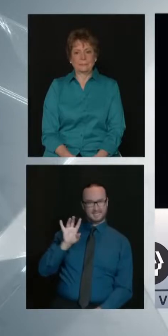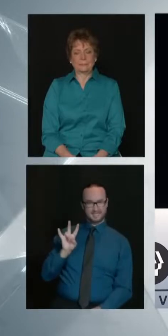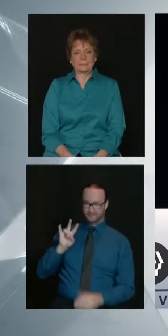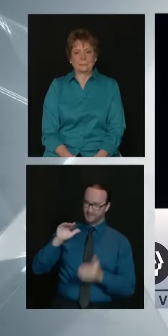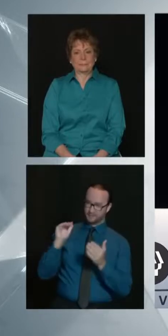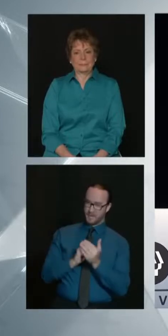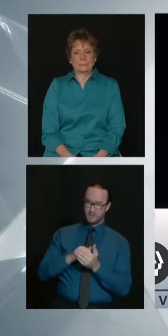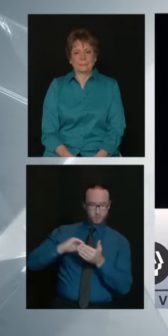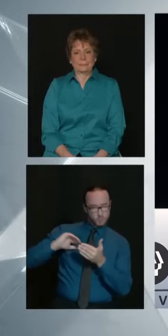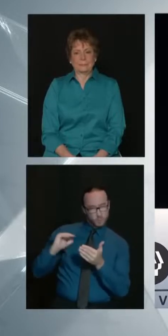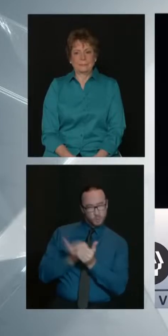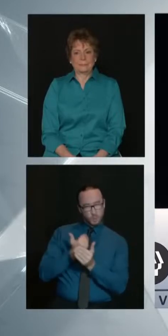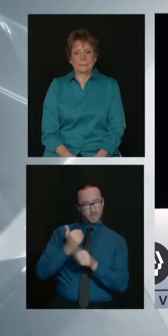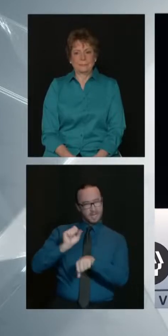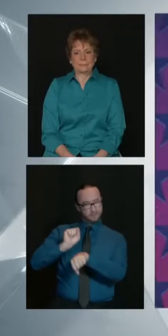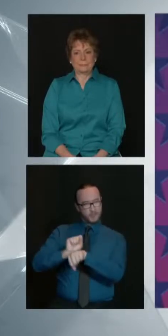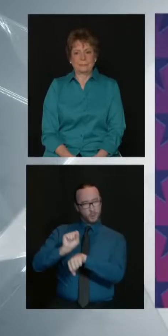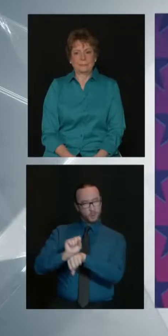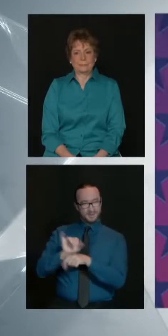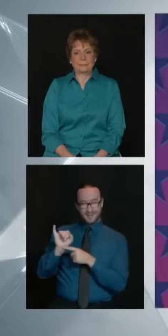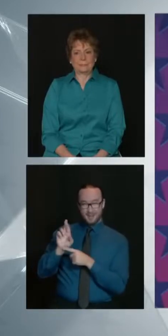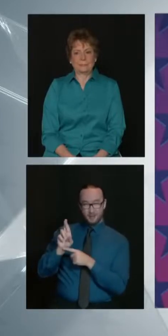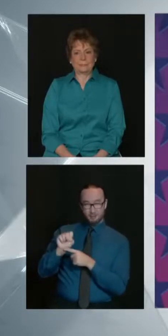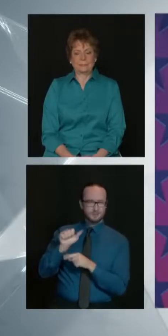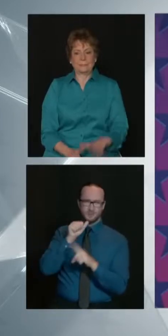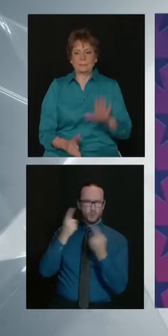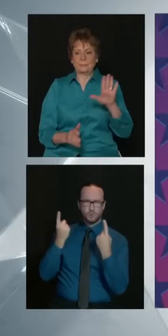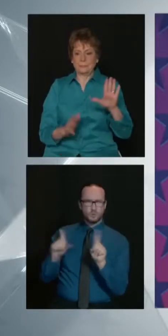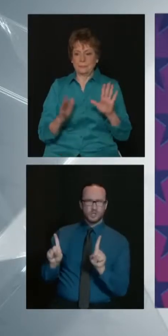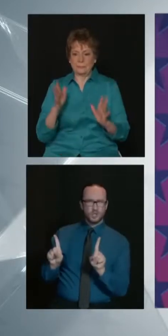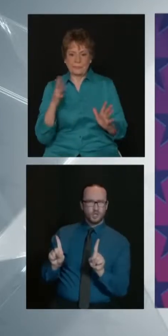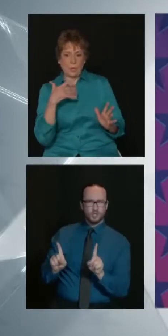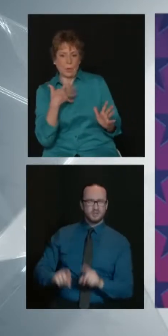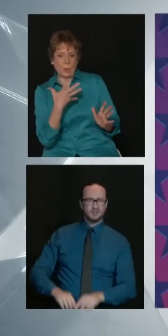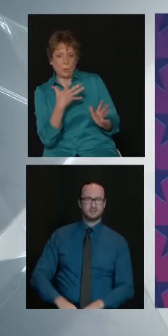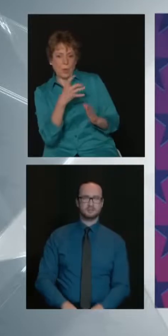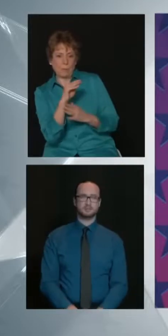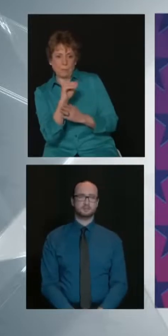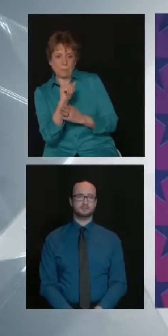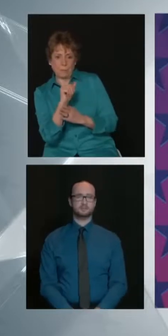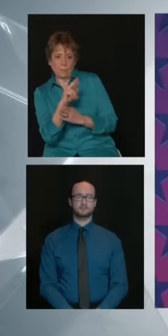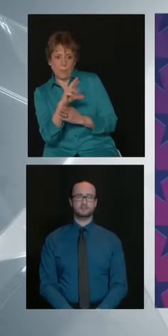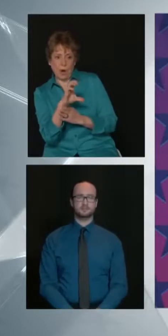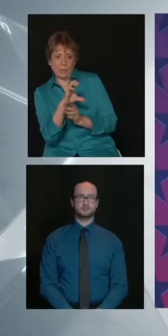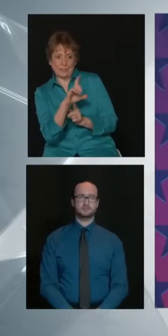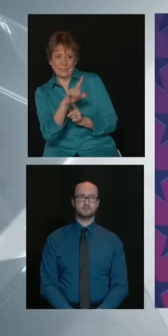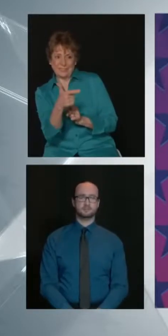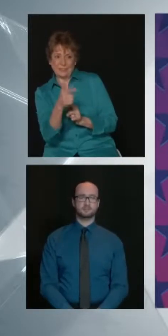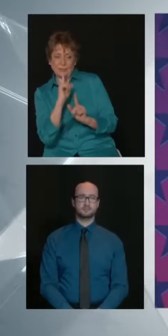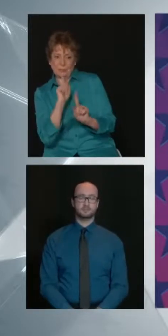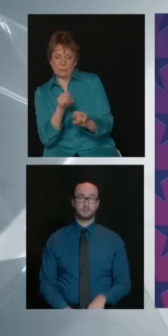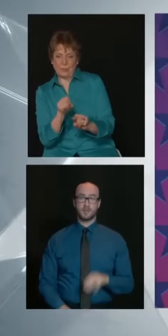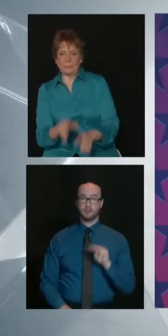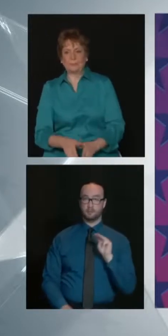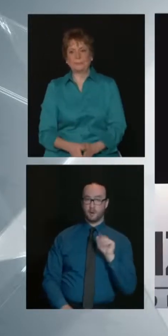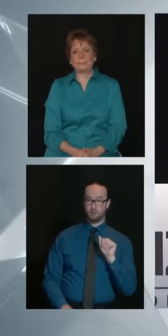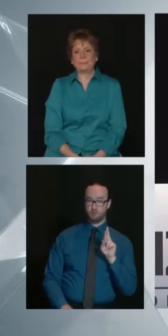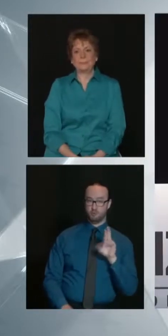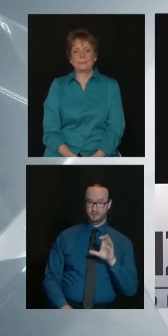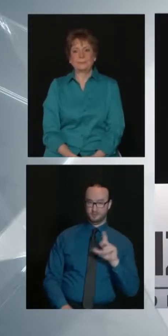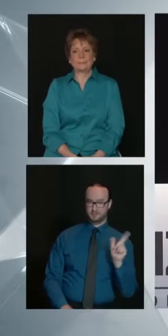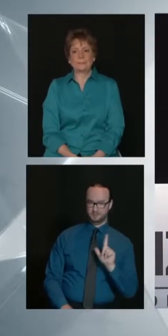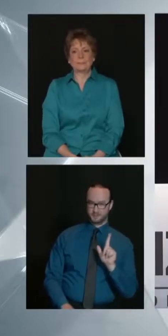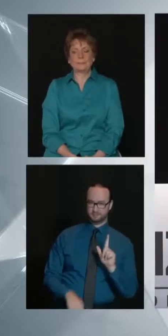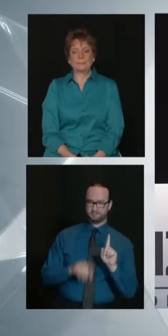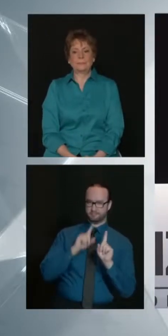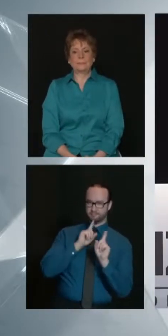Something tells me that's not going to work out. I want to get Marc in here for a second, then I want to get back to you. Thank you, Ted. You know, I want to speak up on behalf of